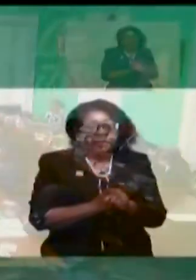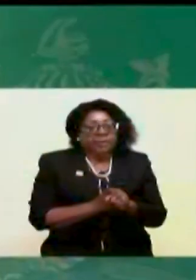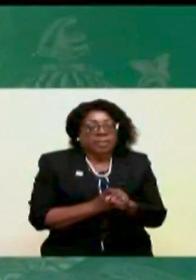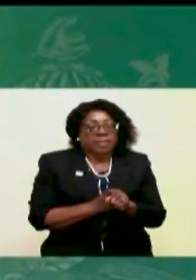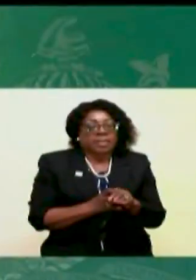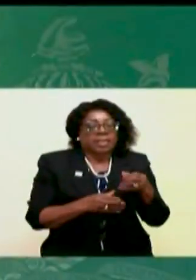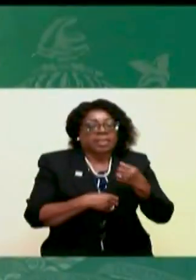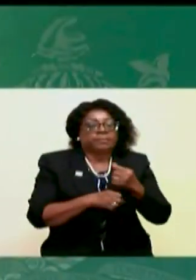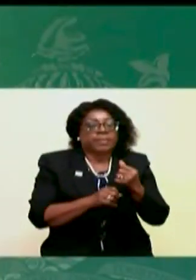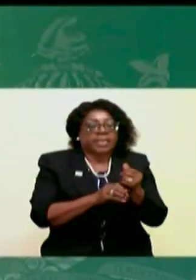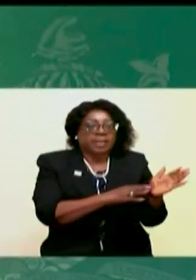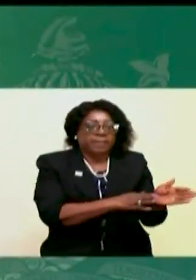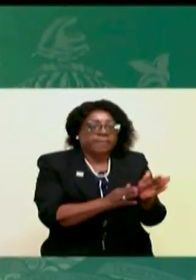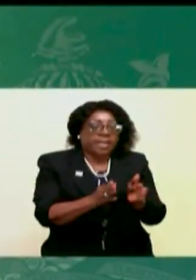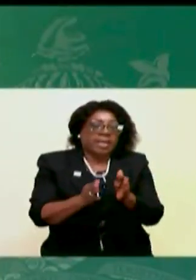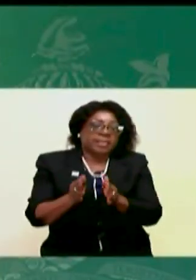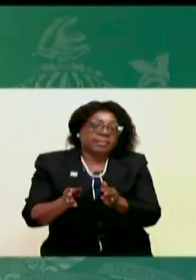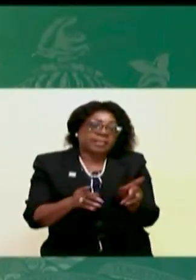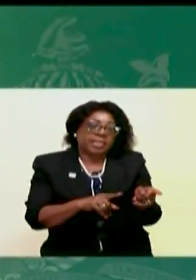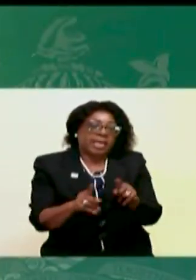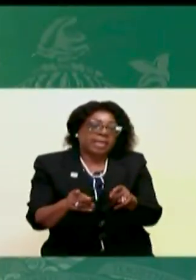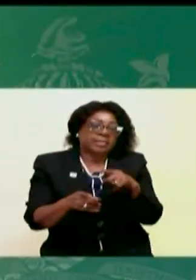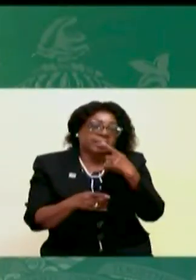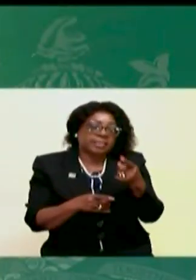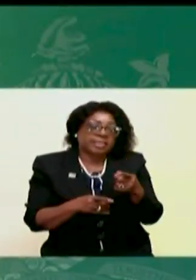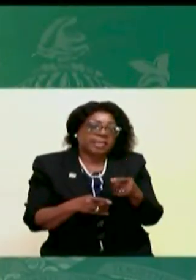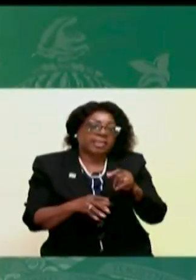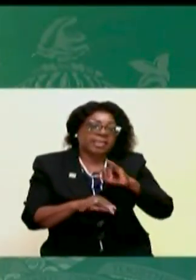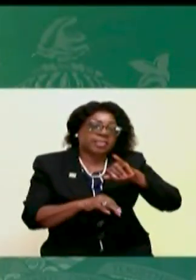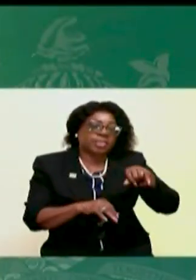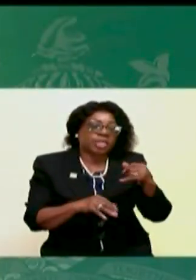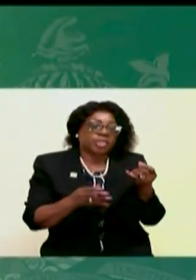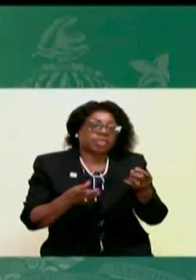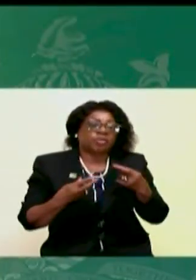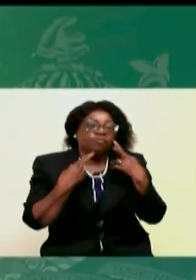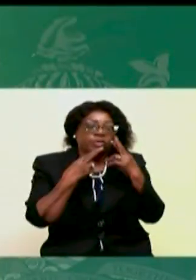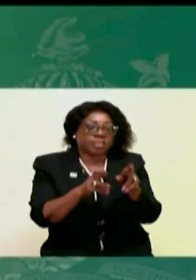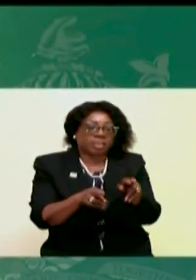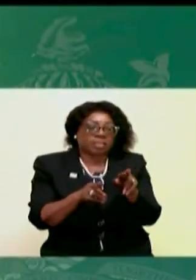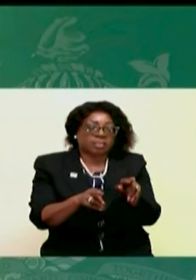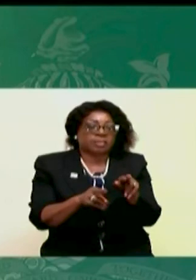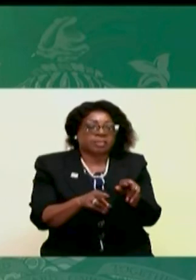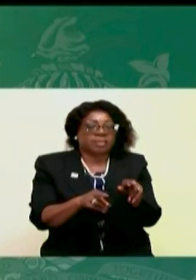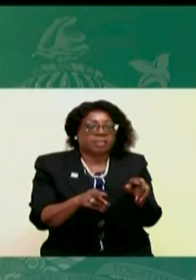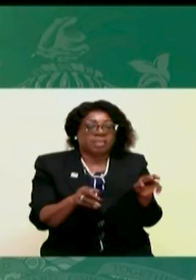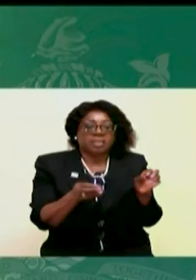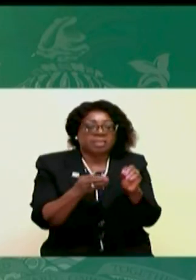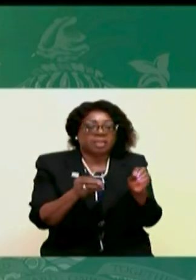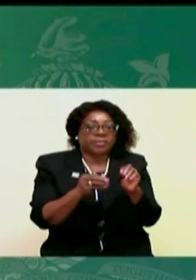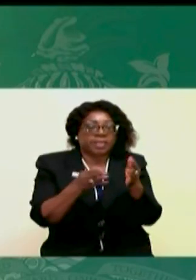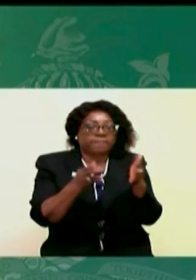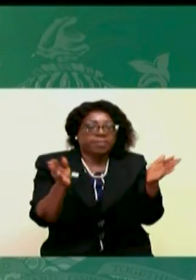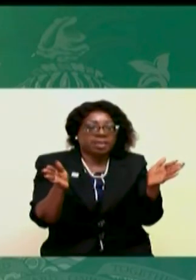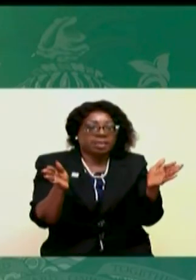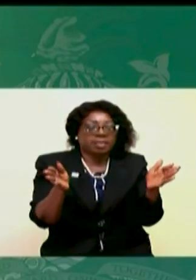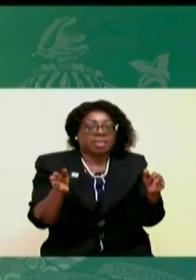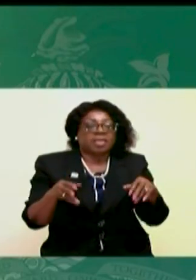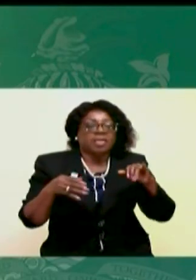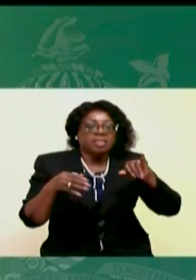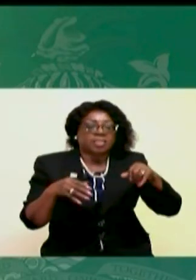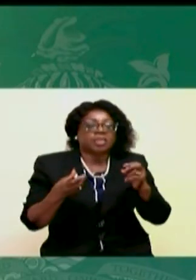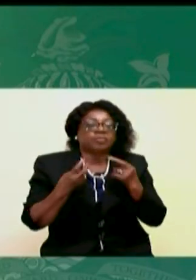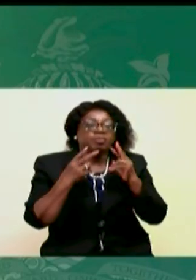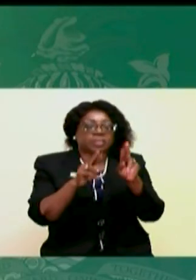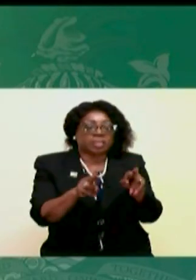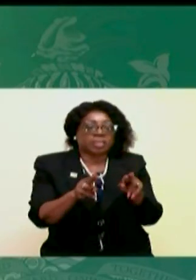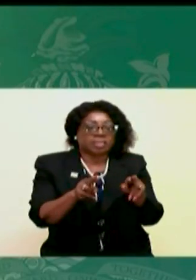is making plans, and as he says, it's just results, nothing big. Just results,